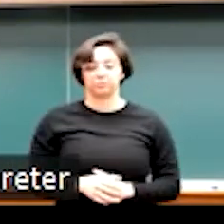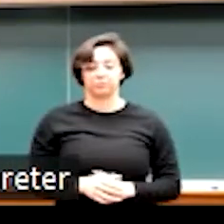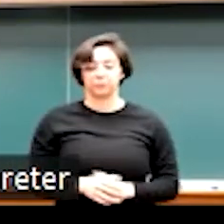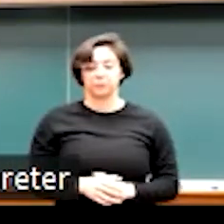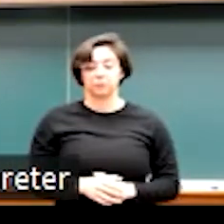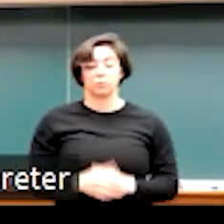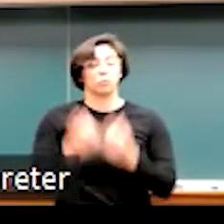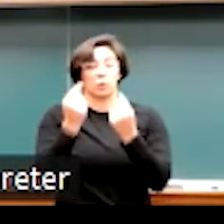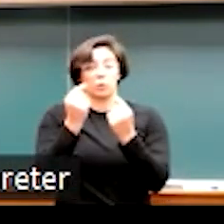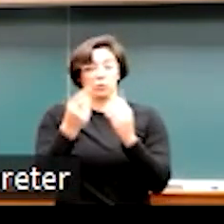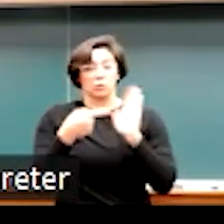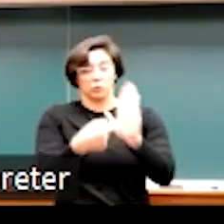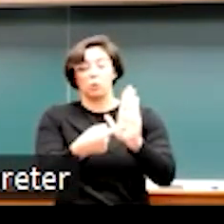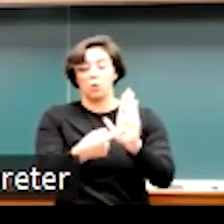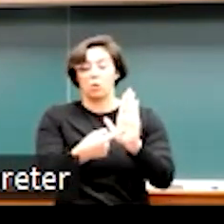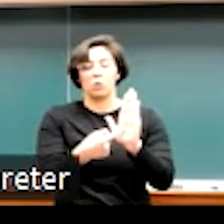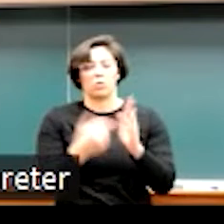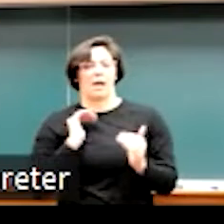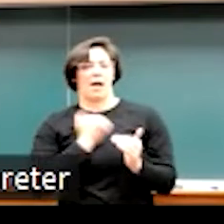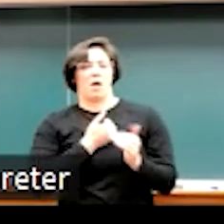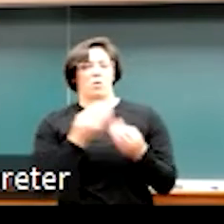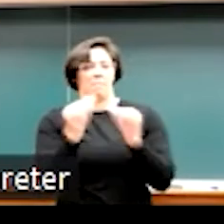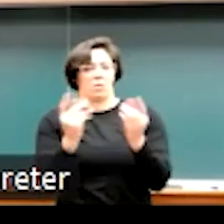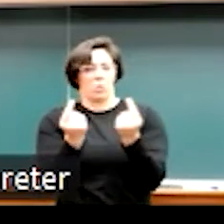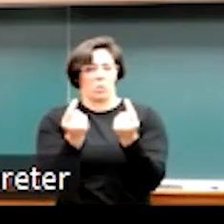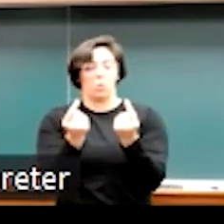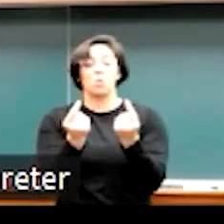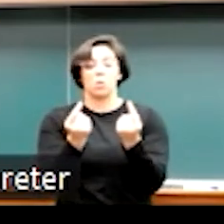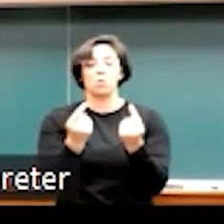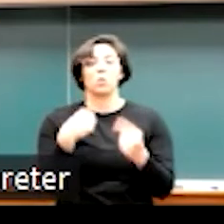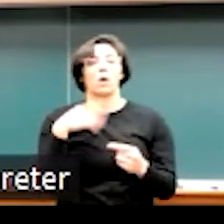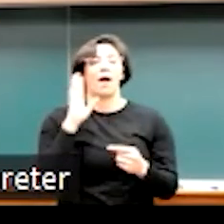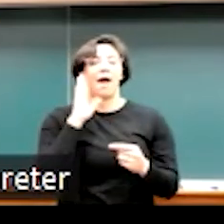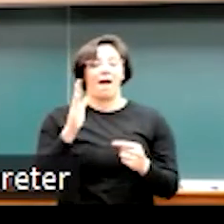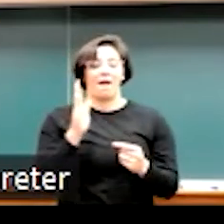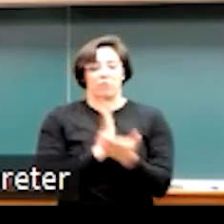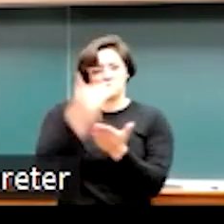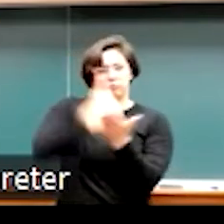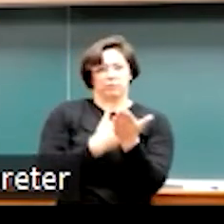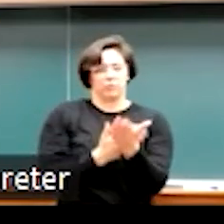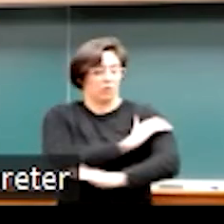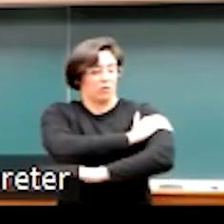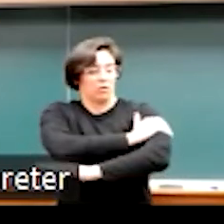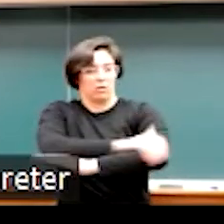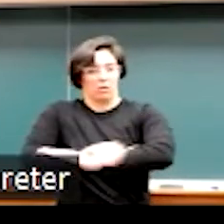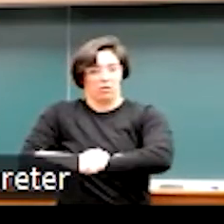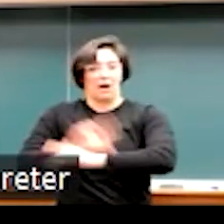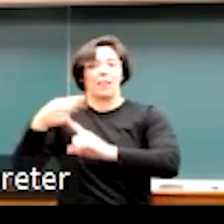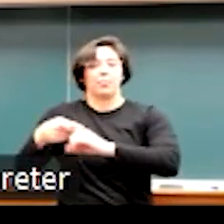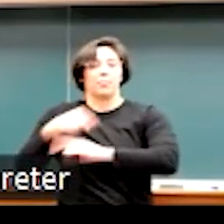do, just so you get some insight into the methodology, is we take like transparencies and put them over the arm and